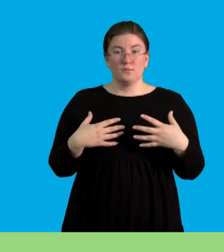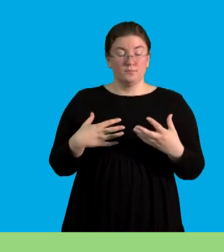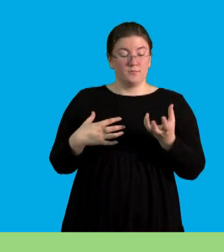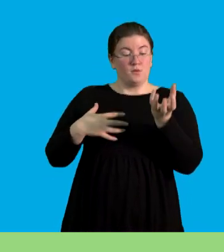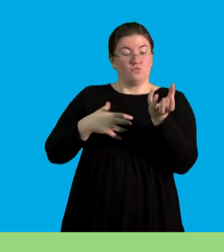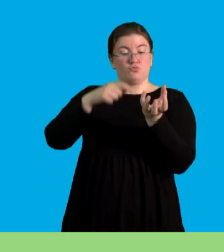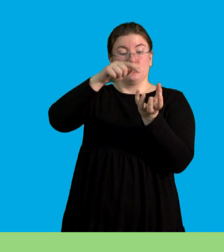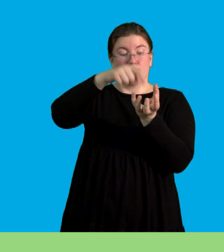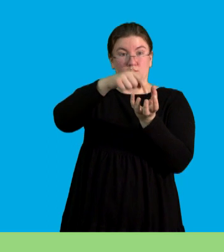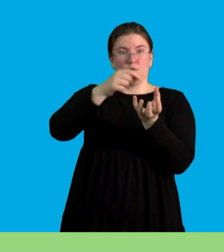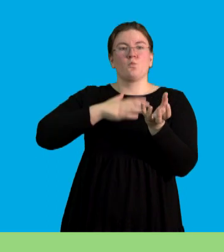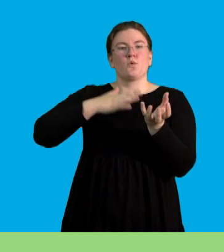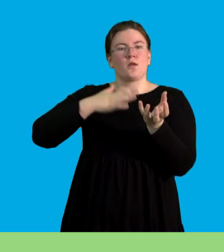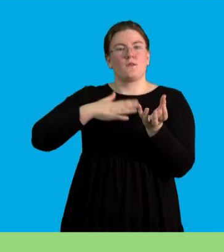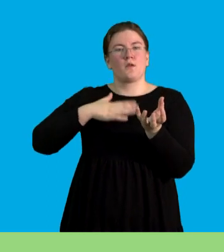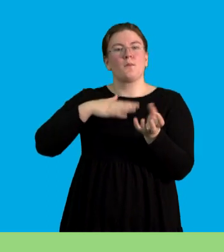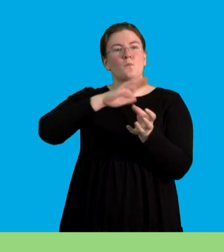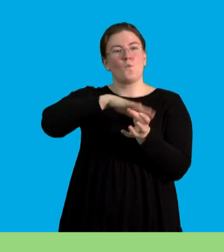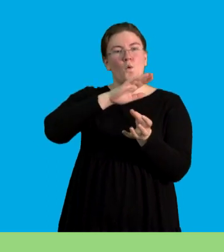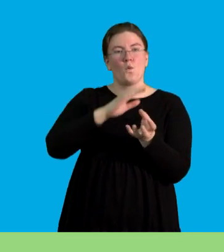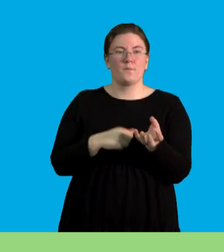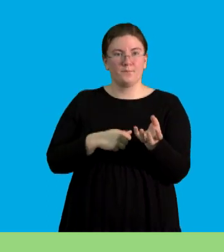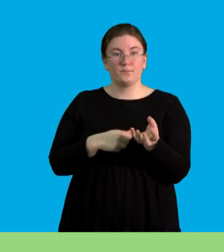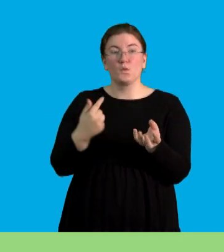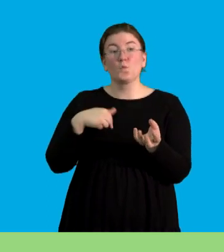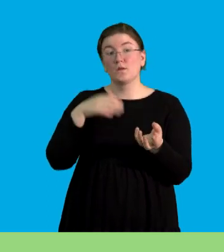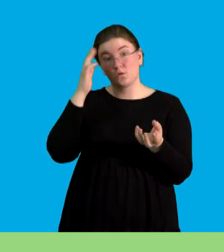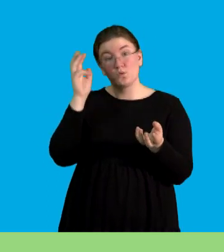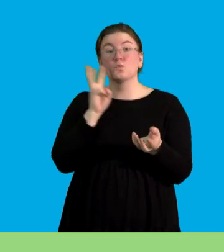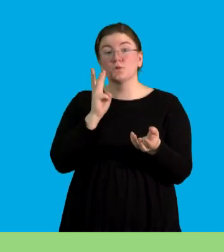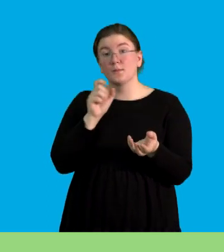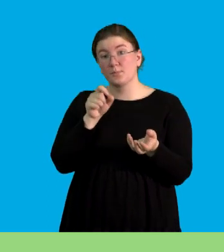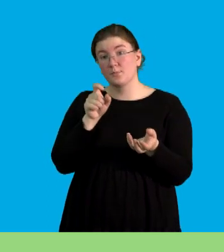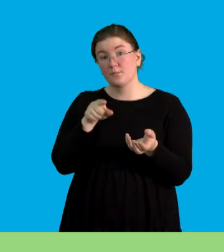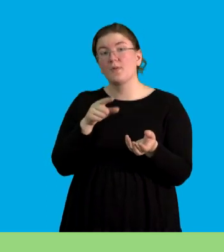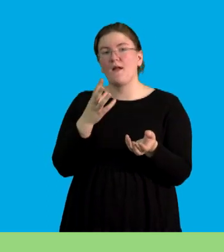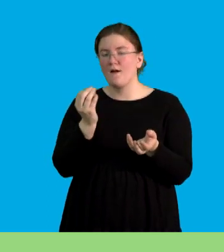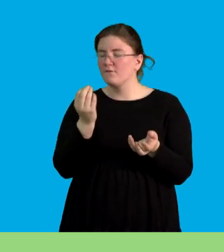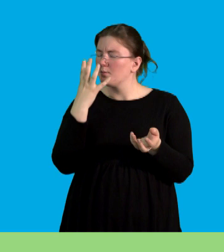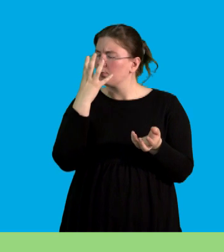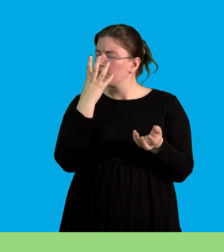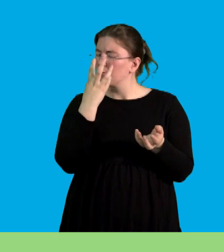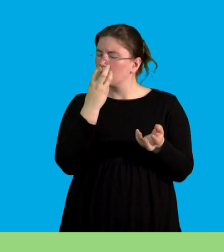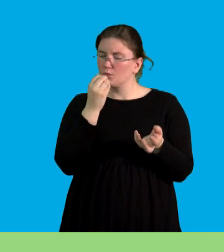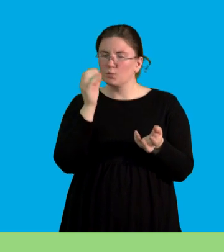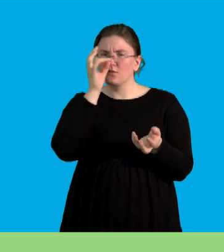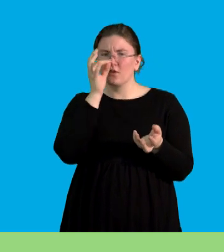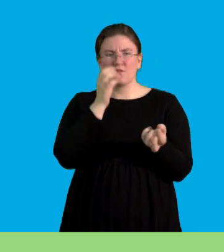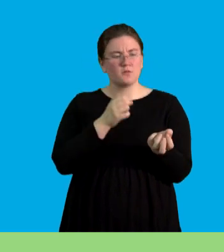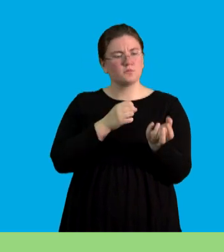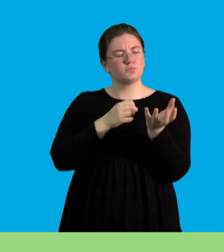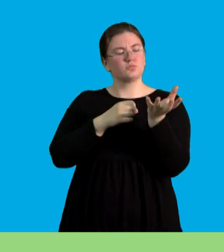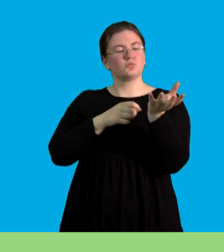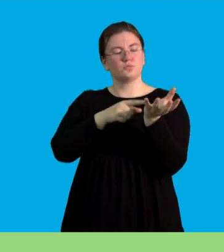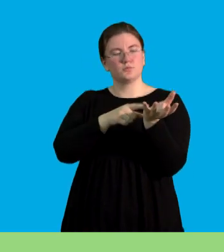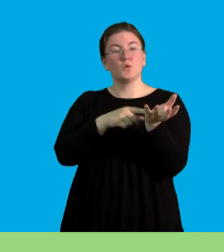the underside. We know that these are found on water. Water lilies have beautiful flowers as well as to attract